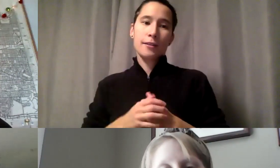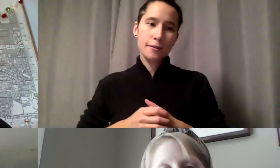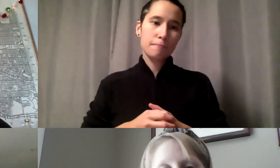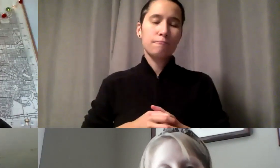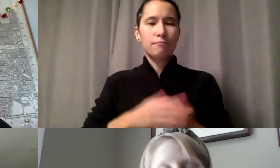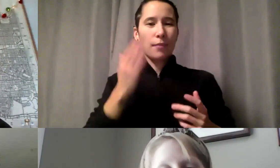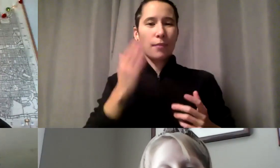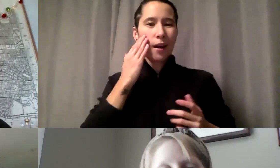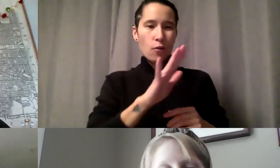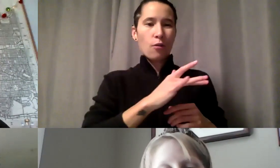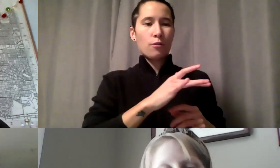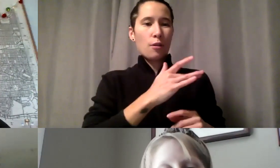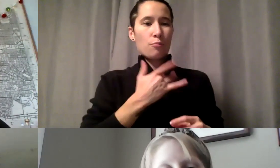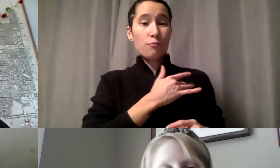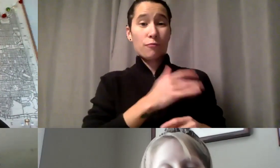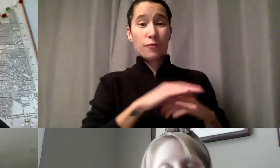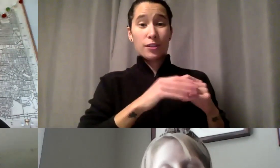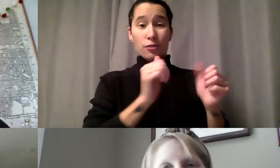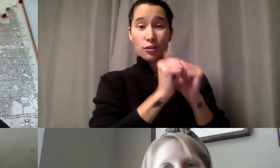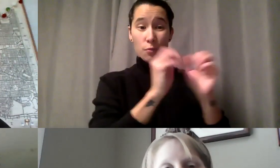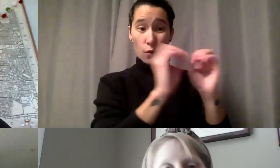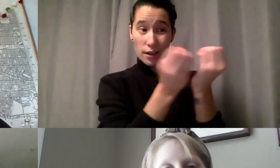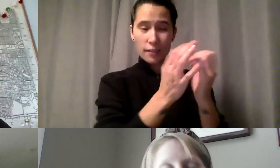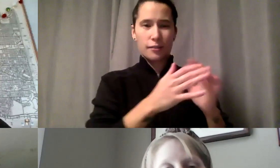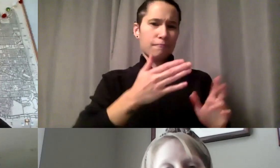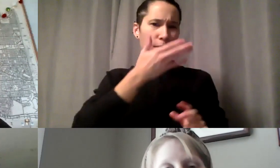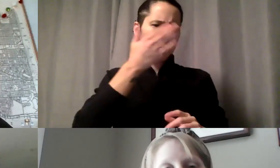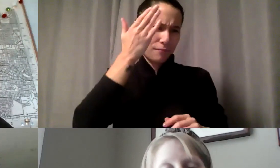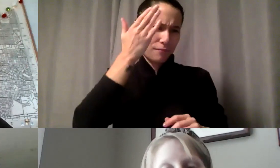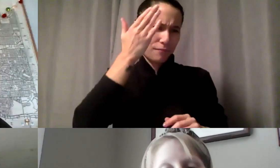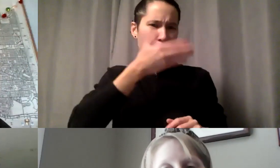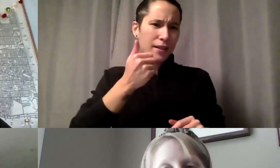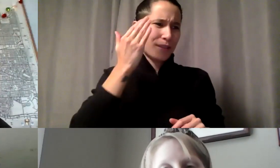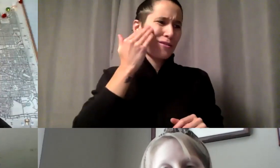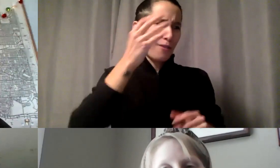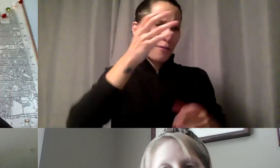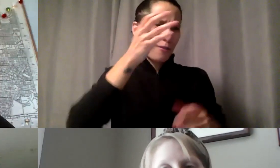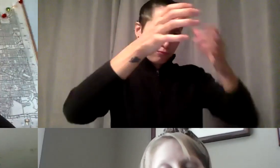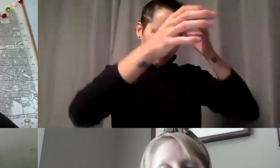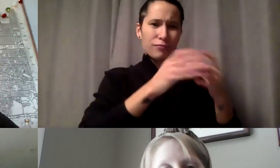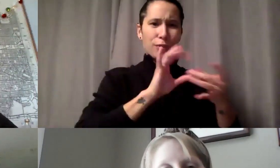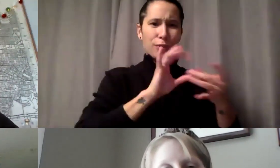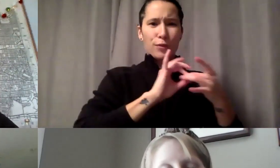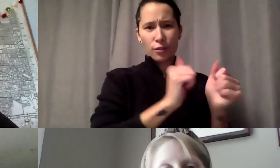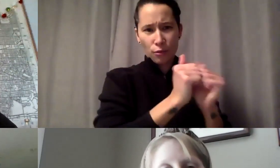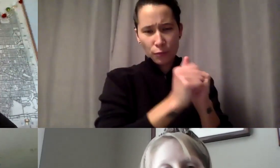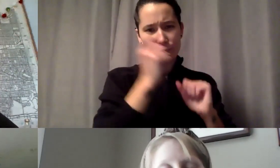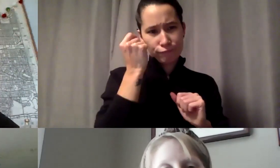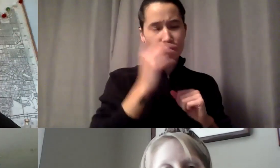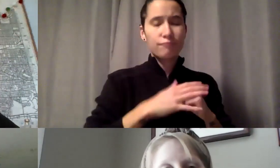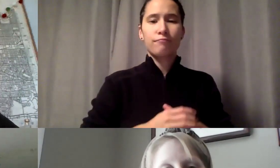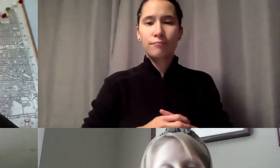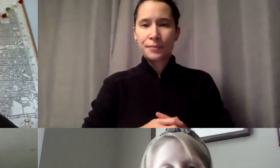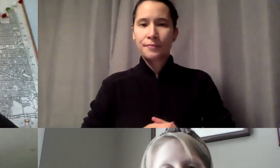but at a bare minimum, the order needs to be followed. Okay. And then there were some questions around guidelines